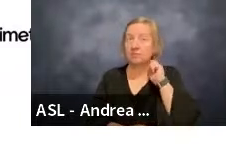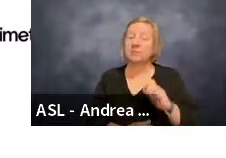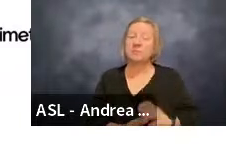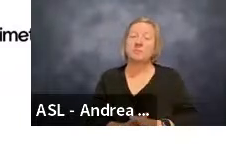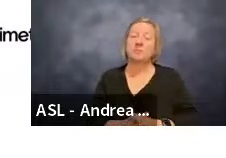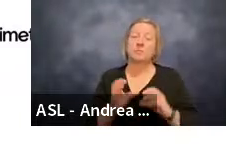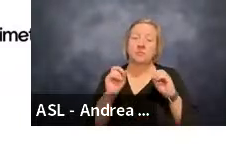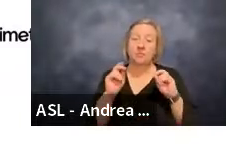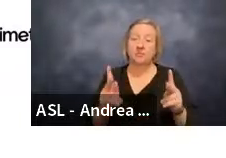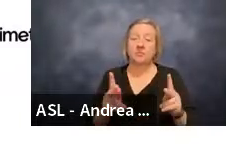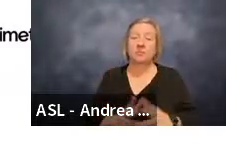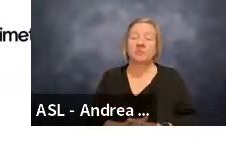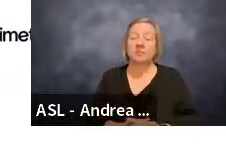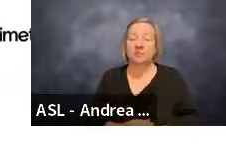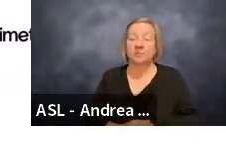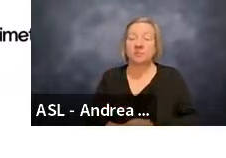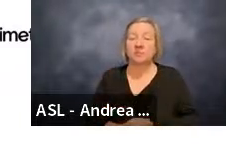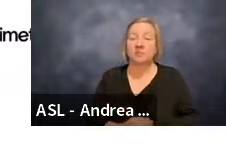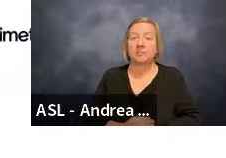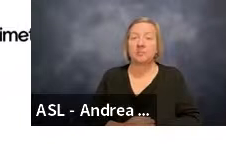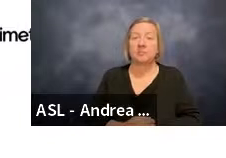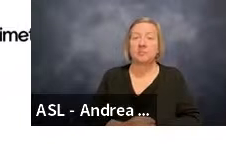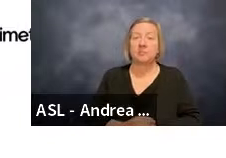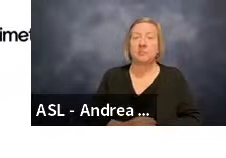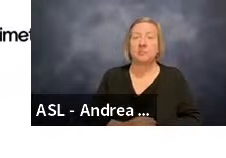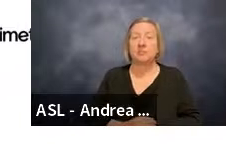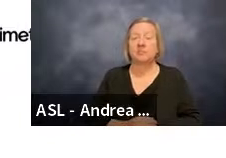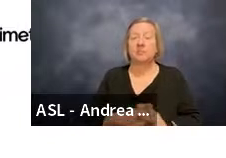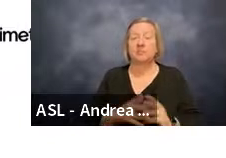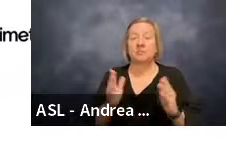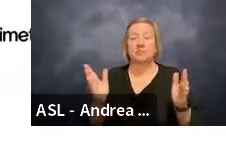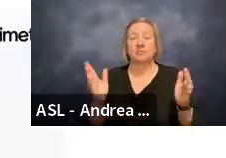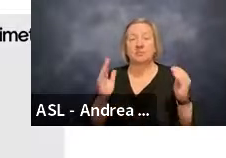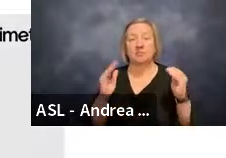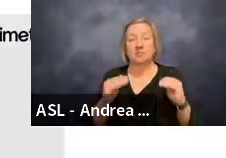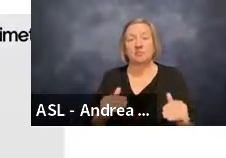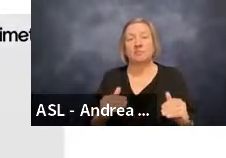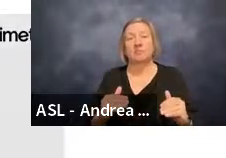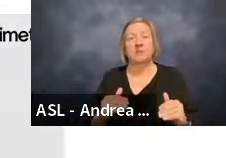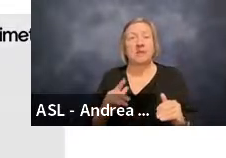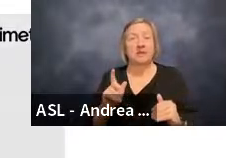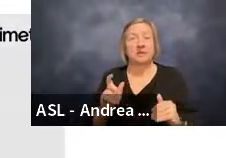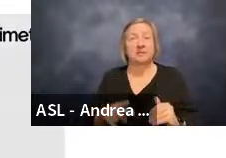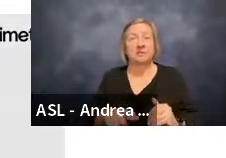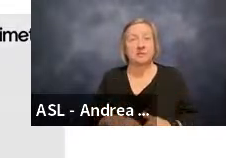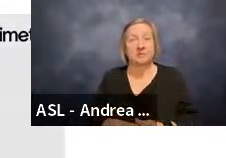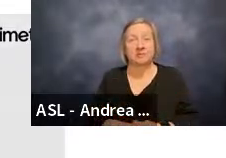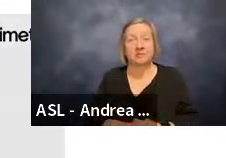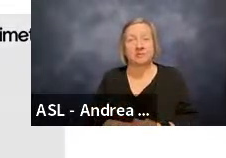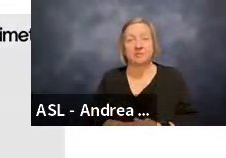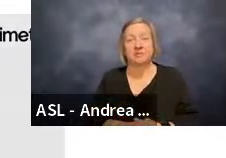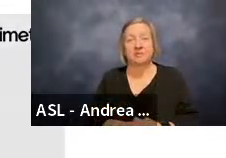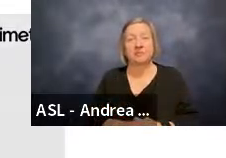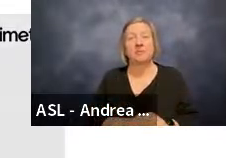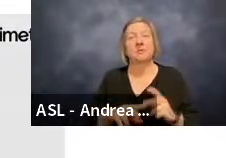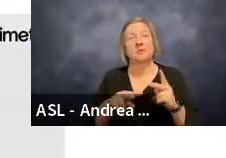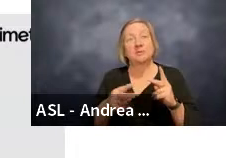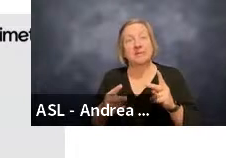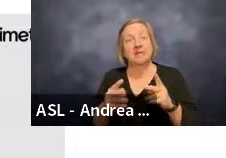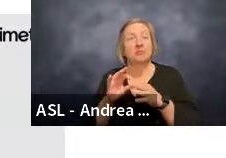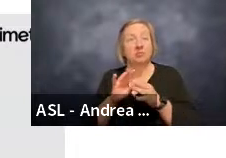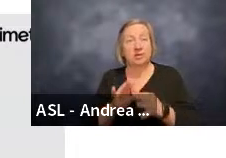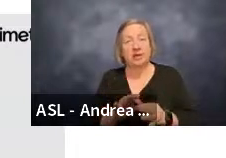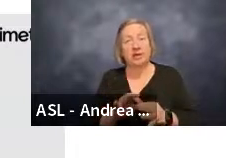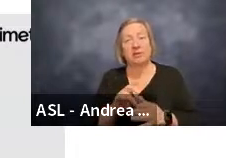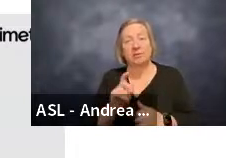Okay. The Yeah, let's second go ahead and question. move to the next question. The second related question